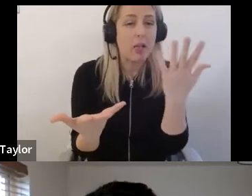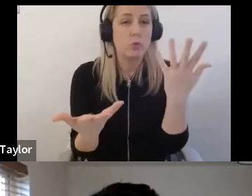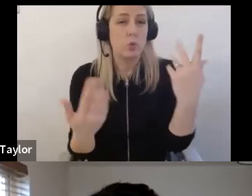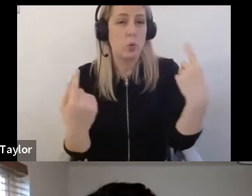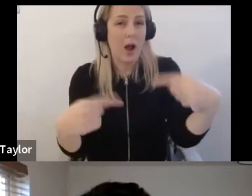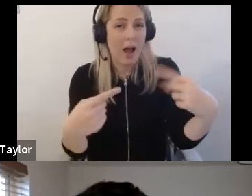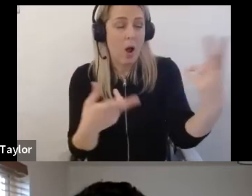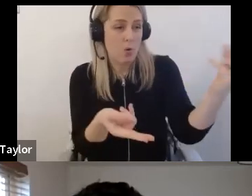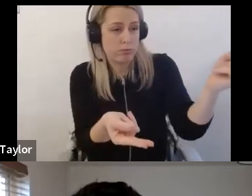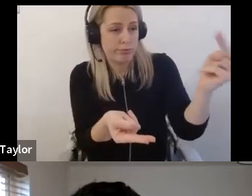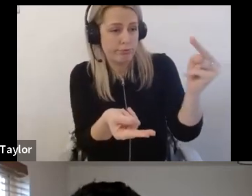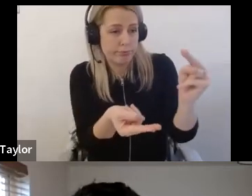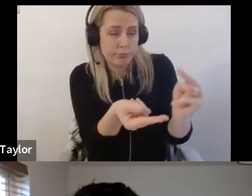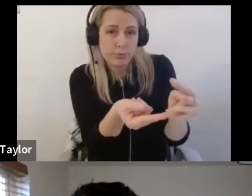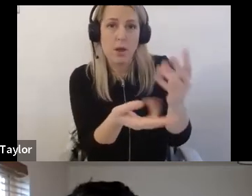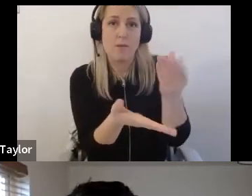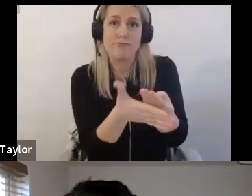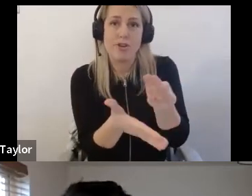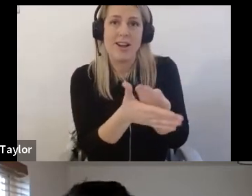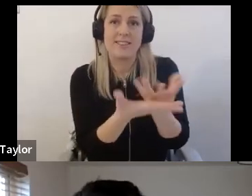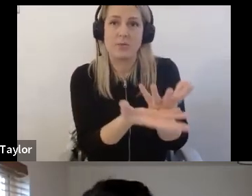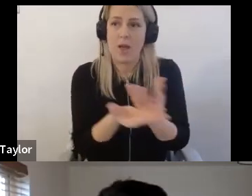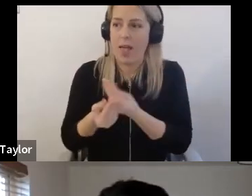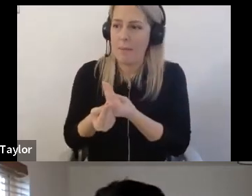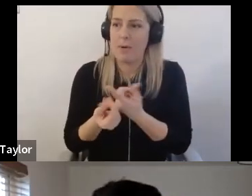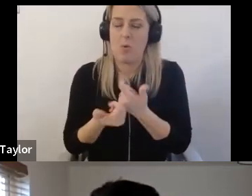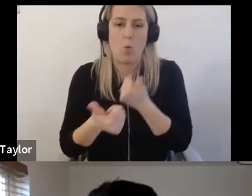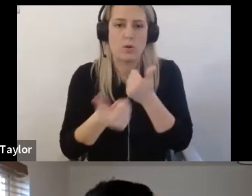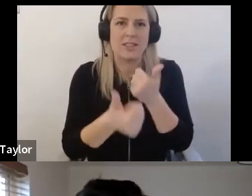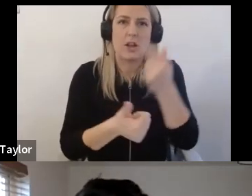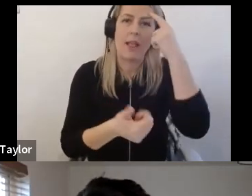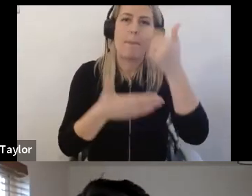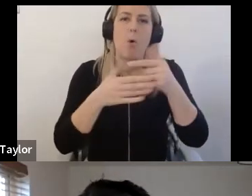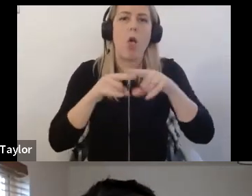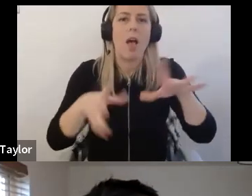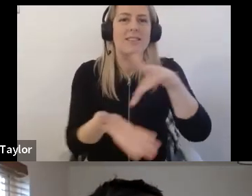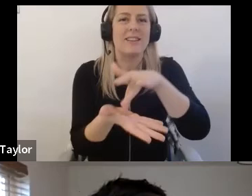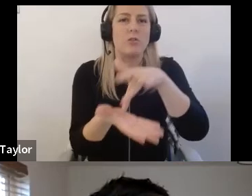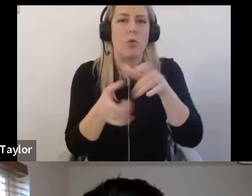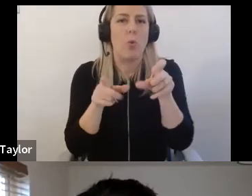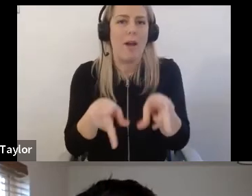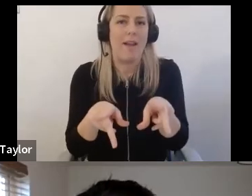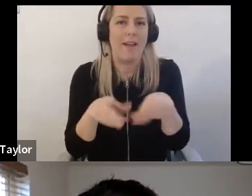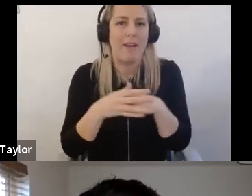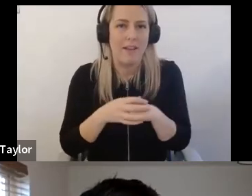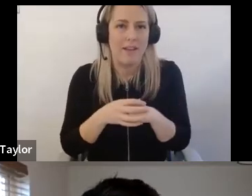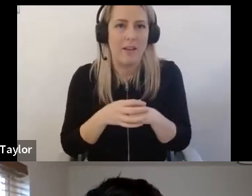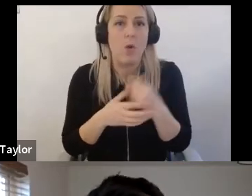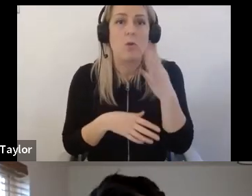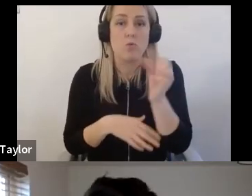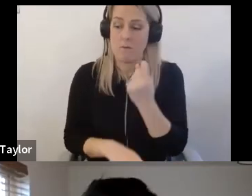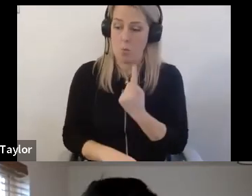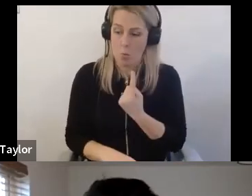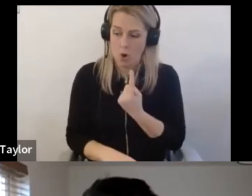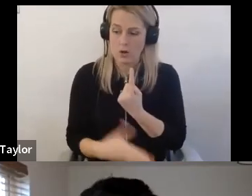organizations by thinking about things centrally. As I talked about at the beginning, when you've got a single school that